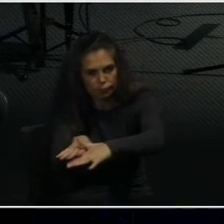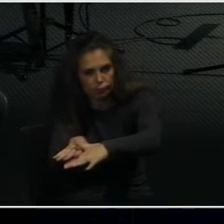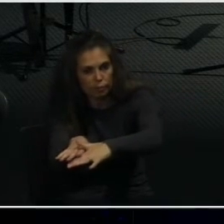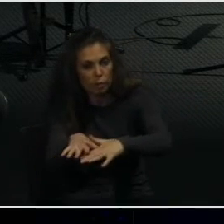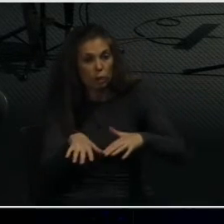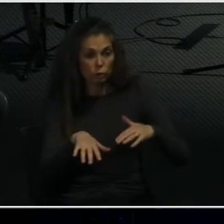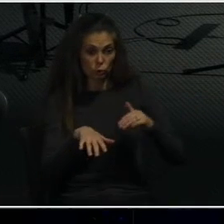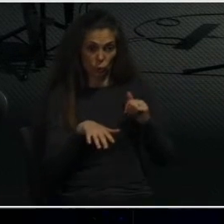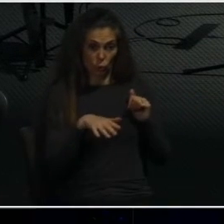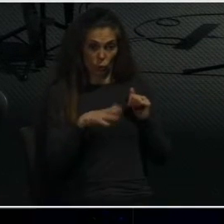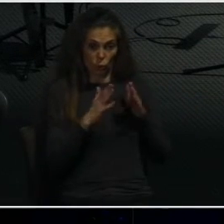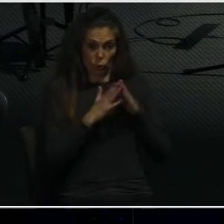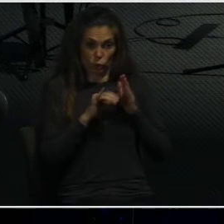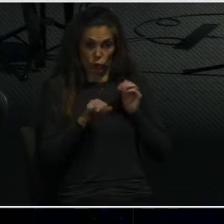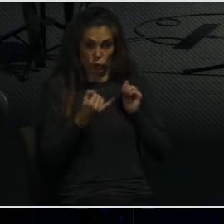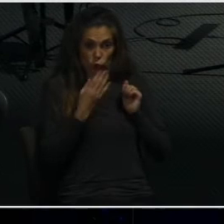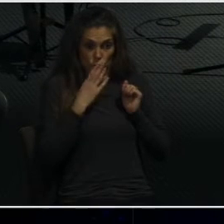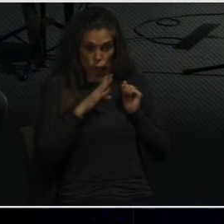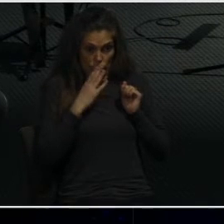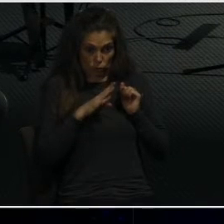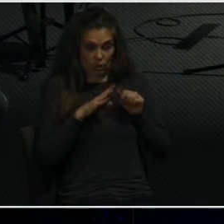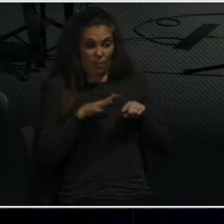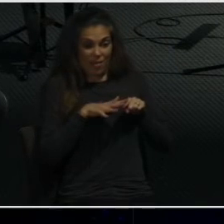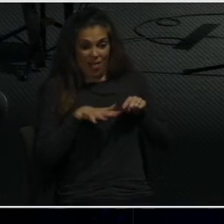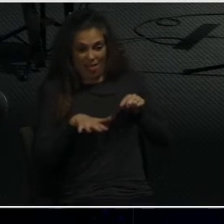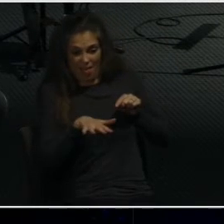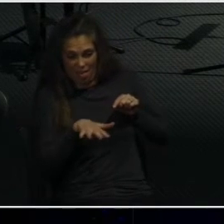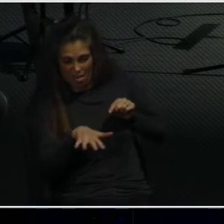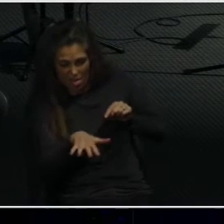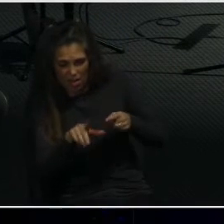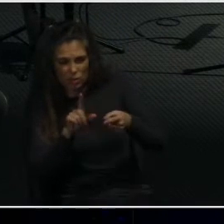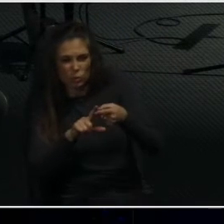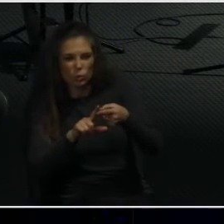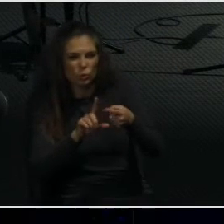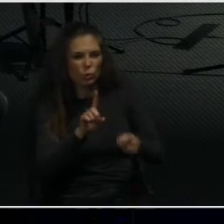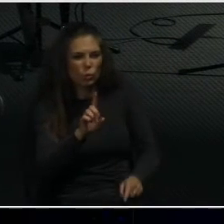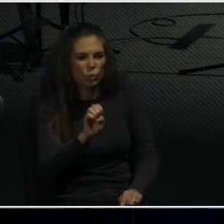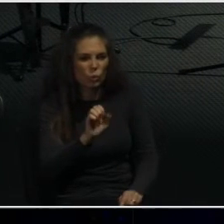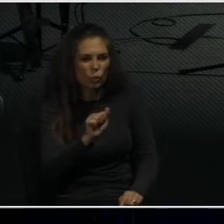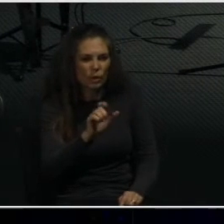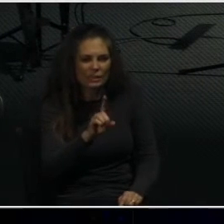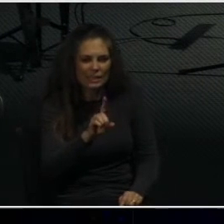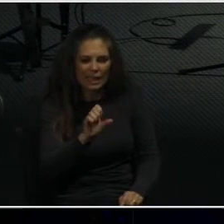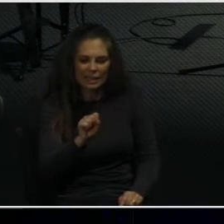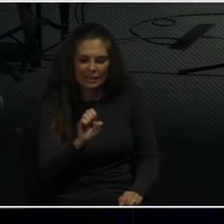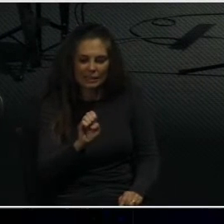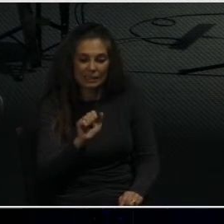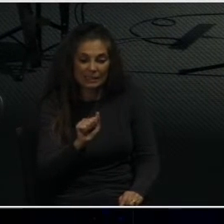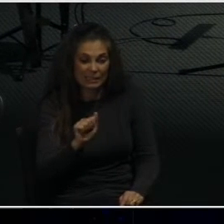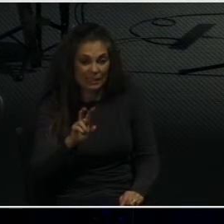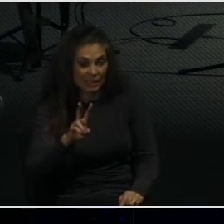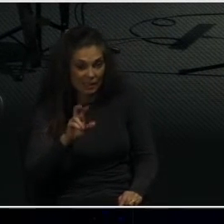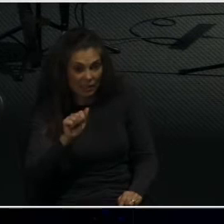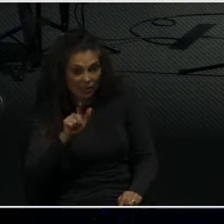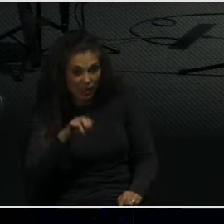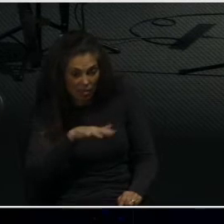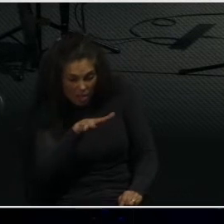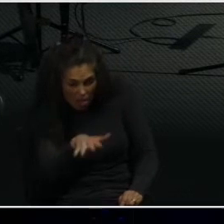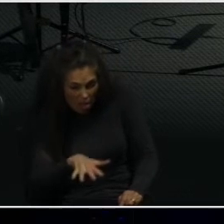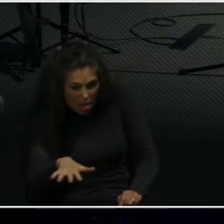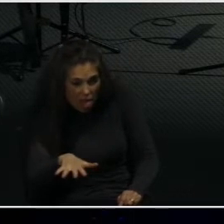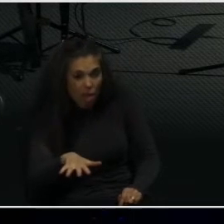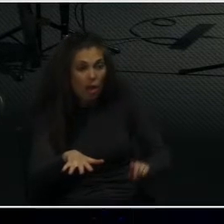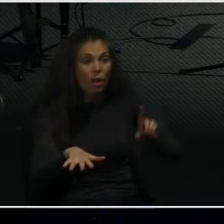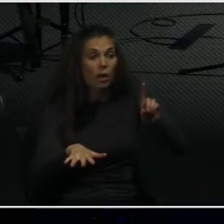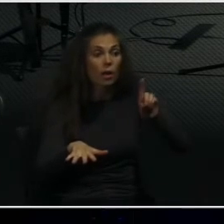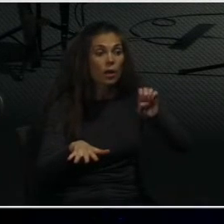flow down into the Dead Sea Valley, and end in the Dead Sea itself. But